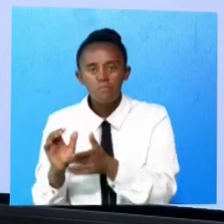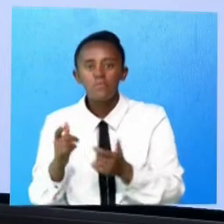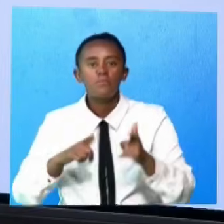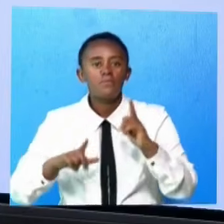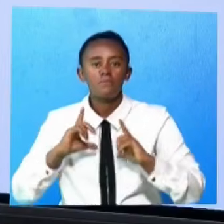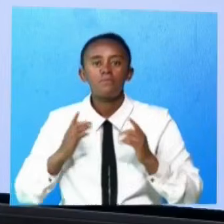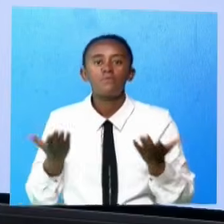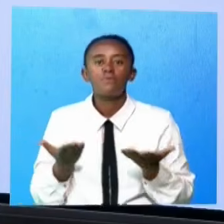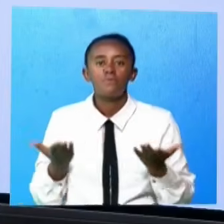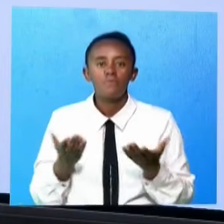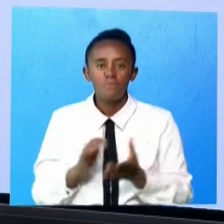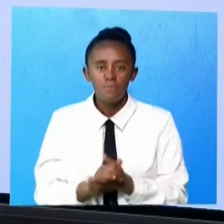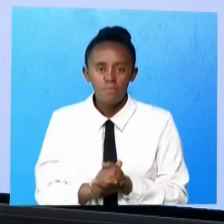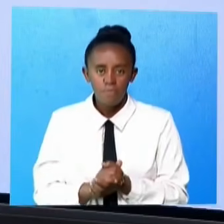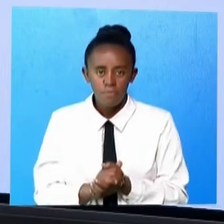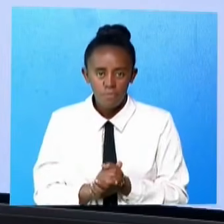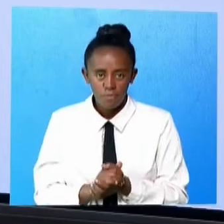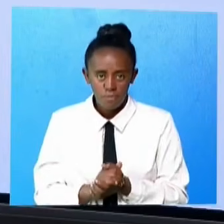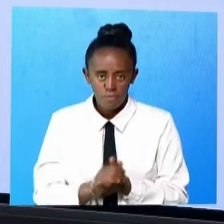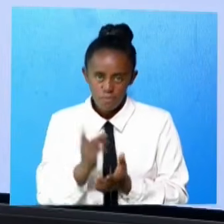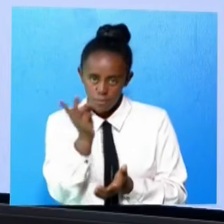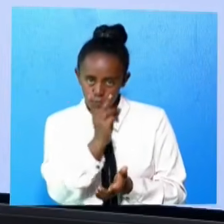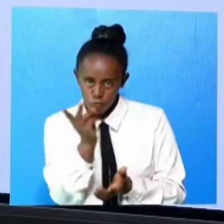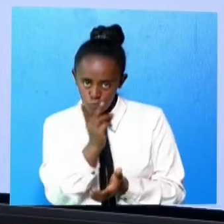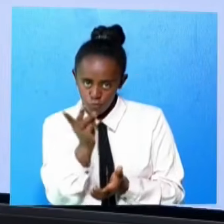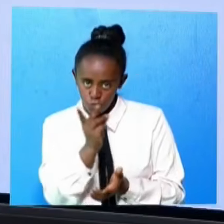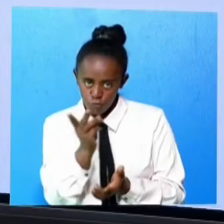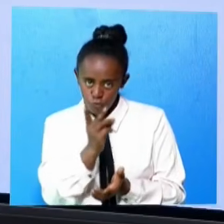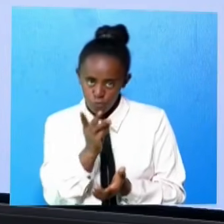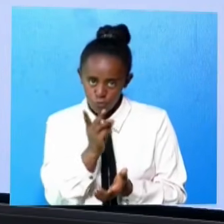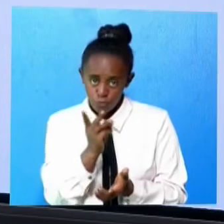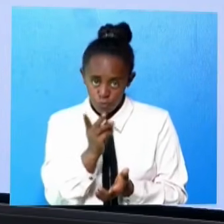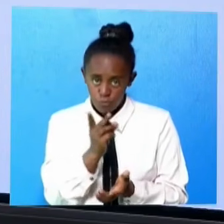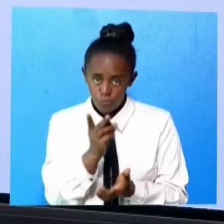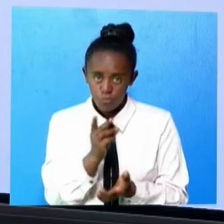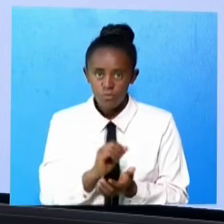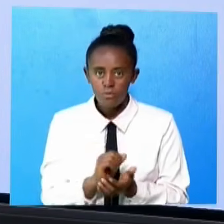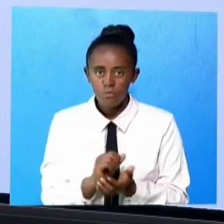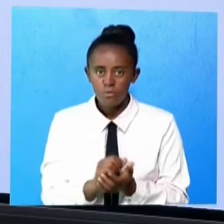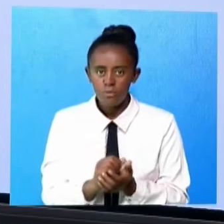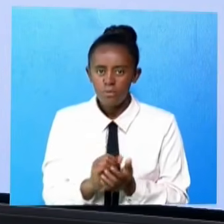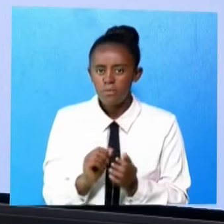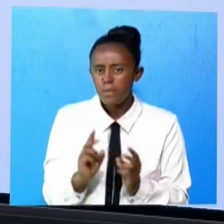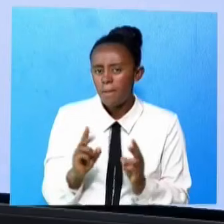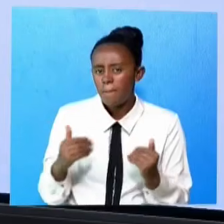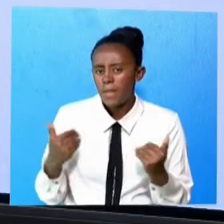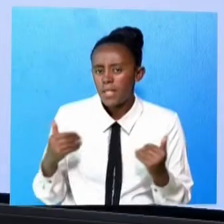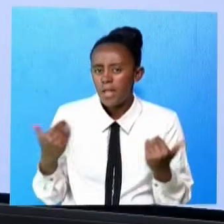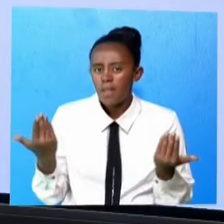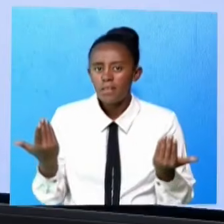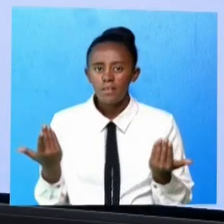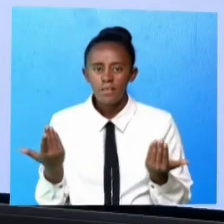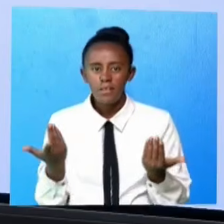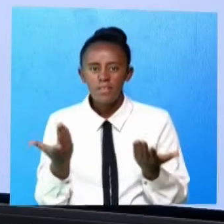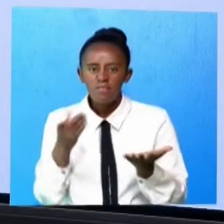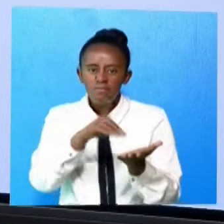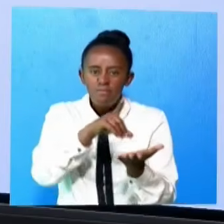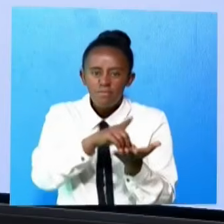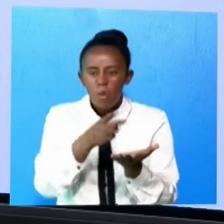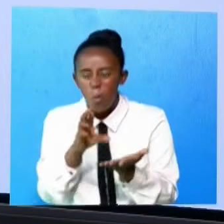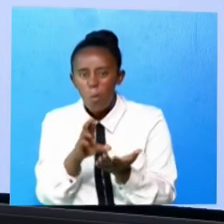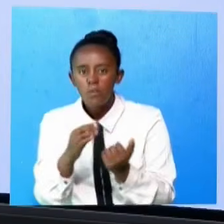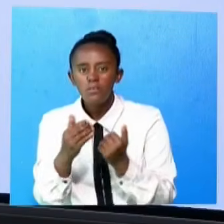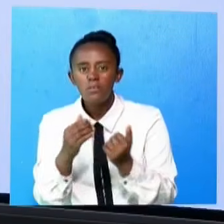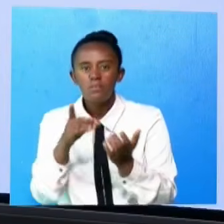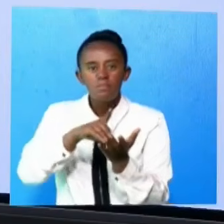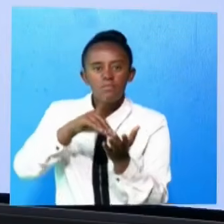Look now. These are the 2. Well, what is more pleasant? Where is the place